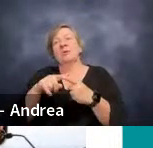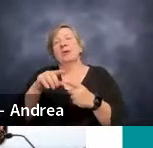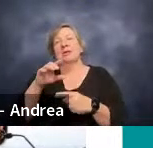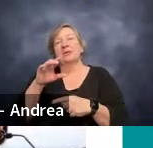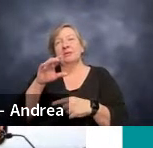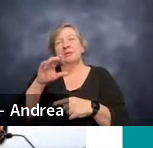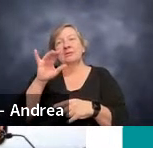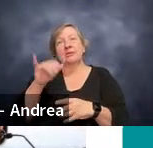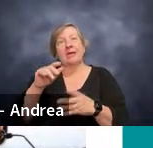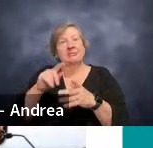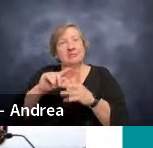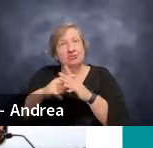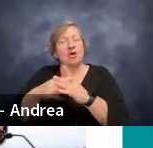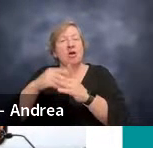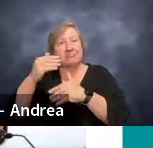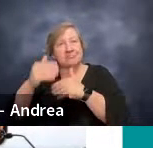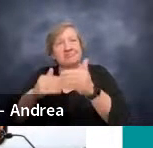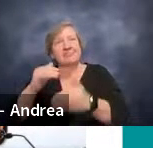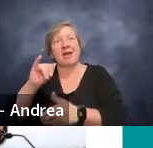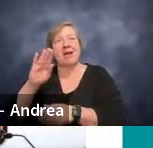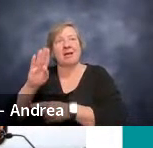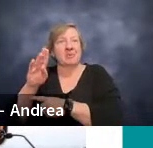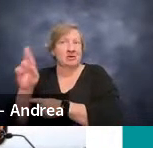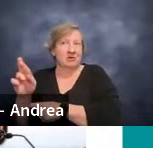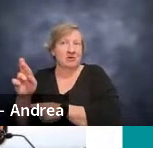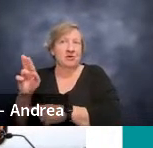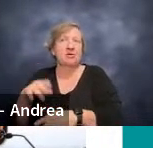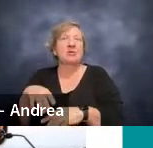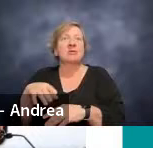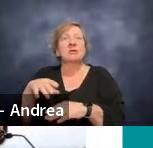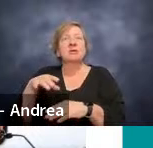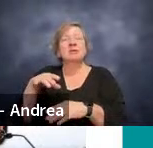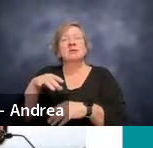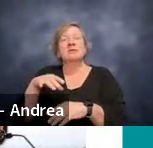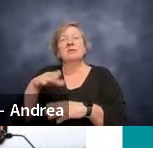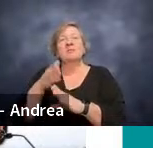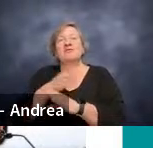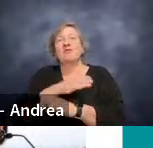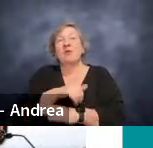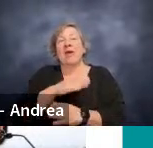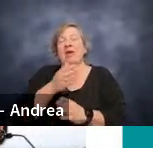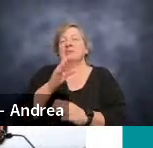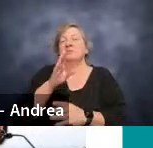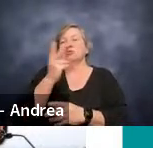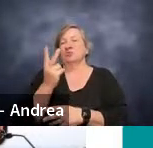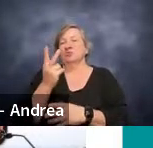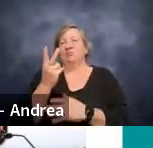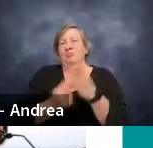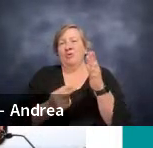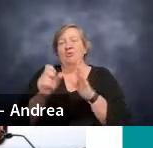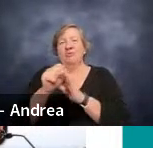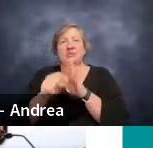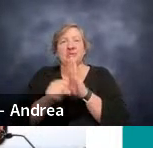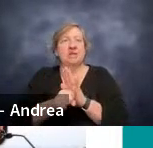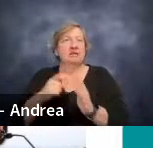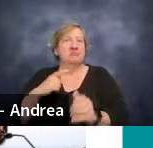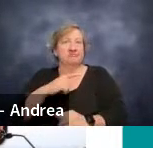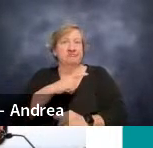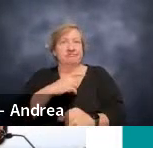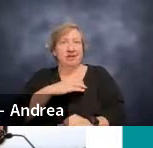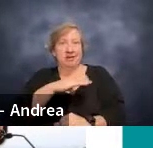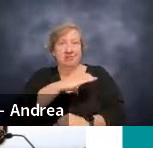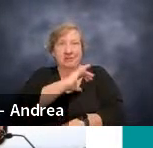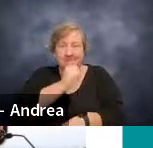Replacement Program. For IBR, a bi-state legislative committee was established for both Oregon